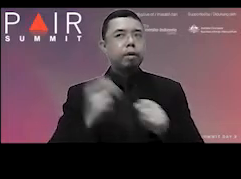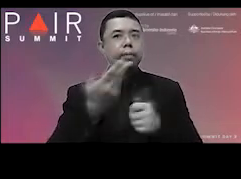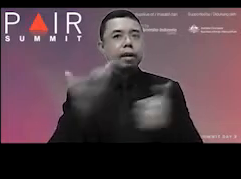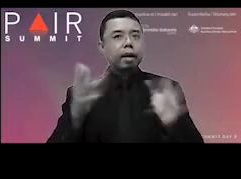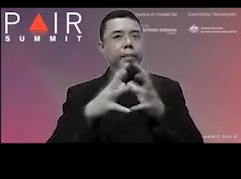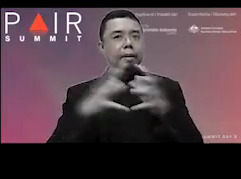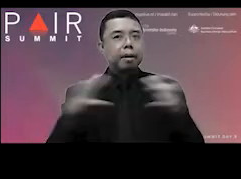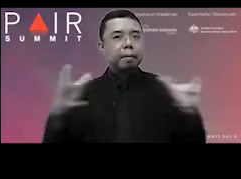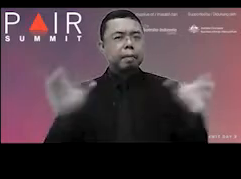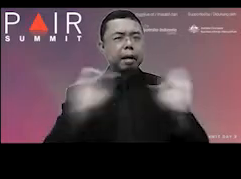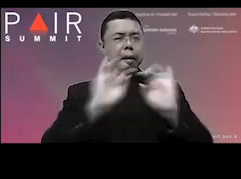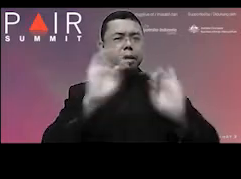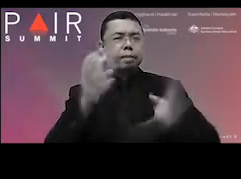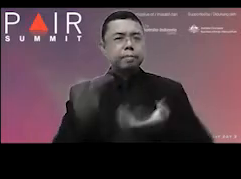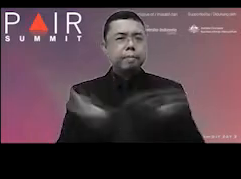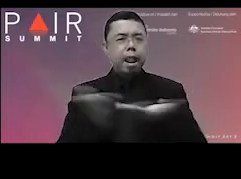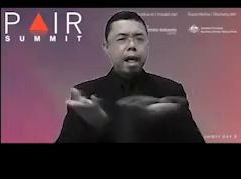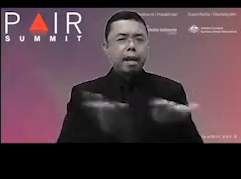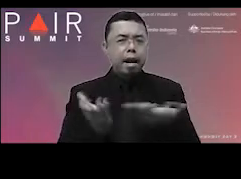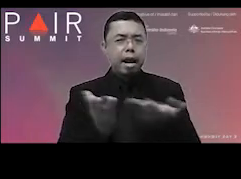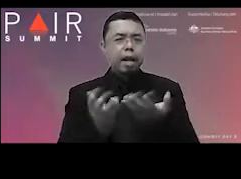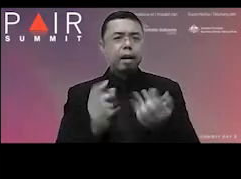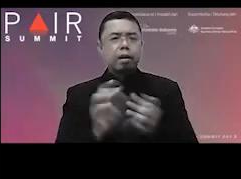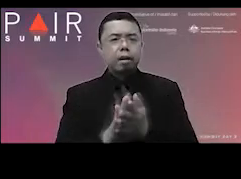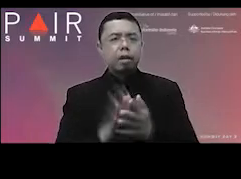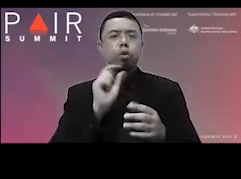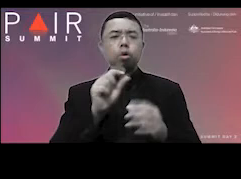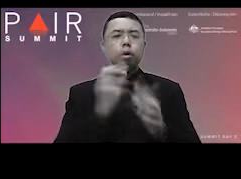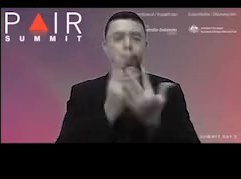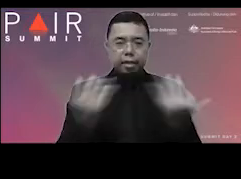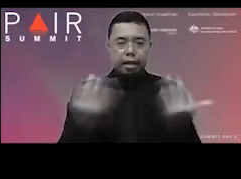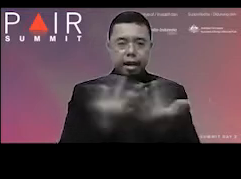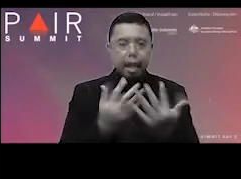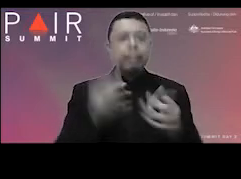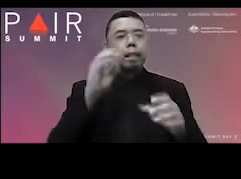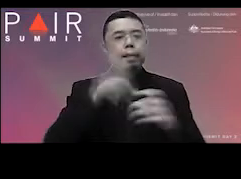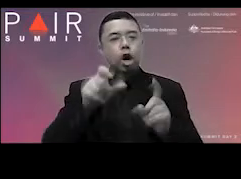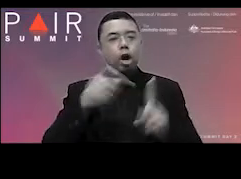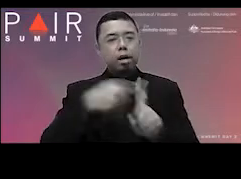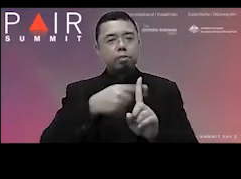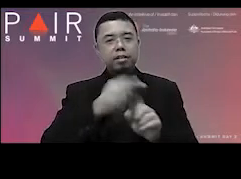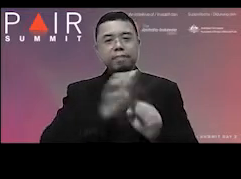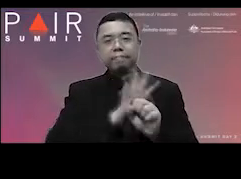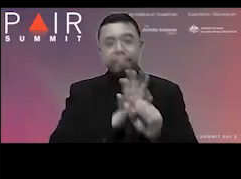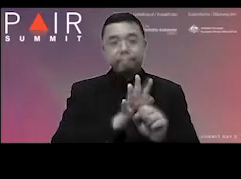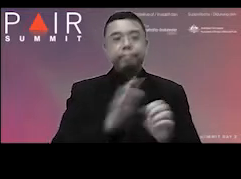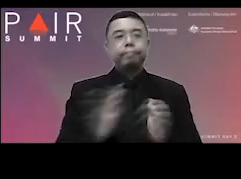public health, and also the management of health resources.